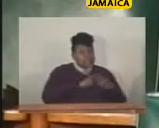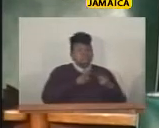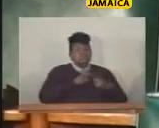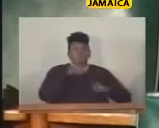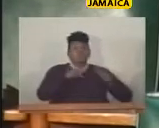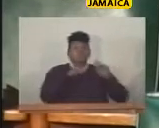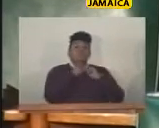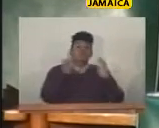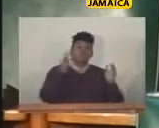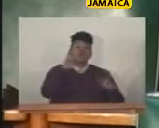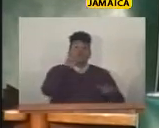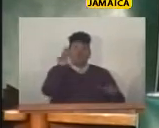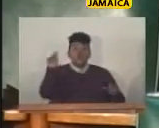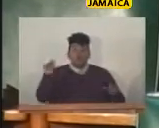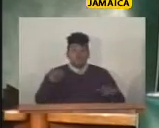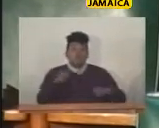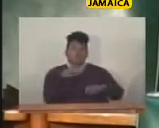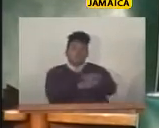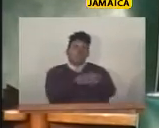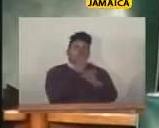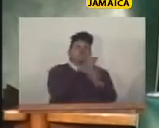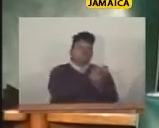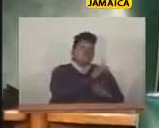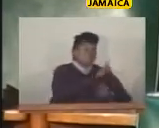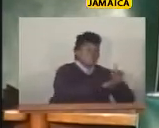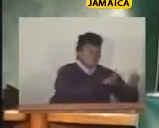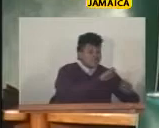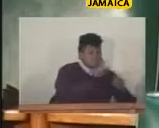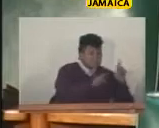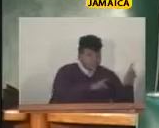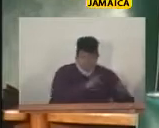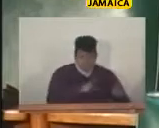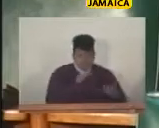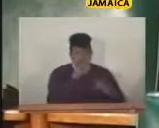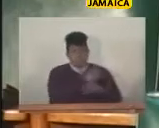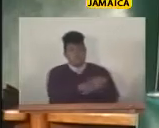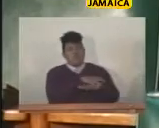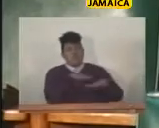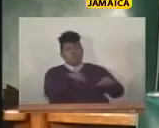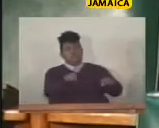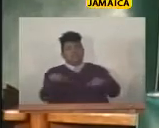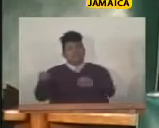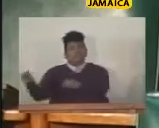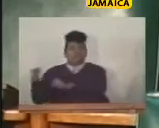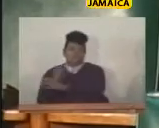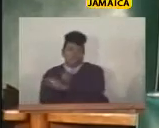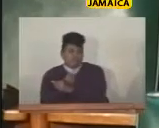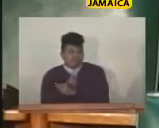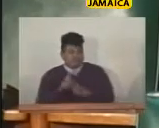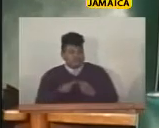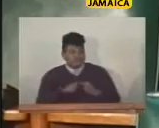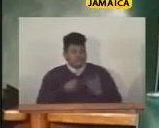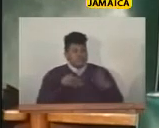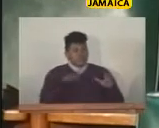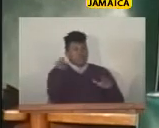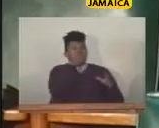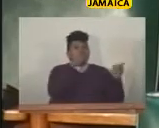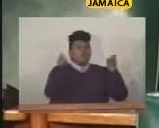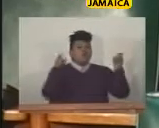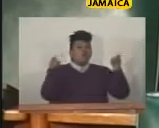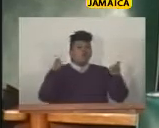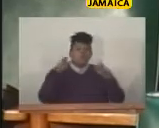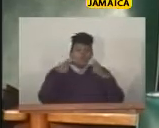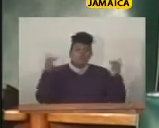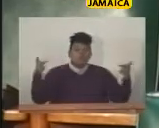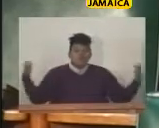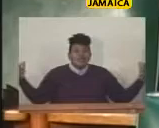without a warrant, powers to stop and question persons, and powers to seize property. It allows them to control public